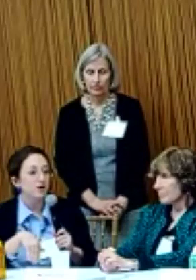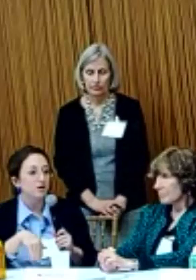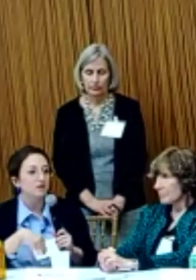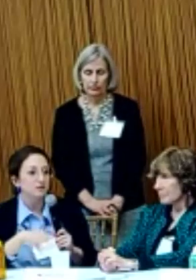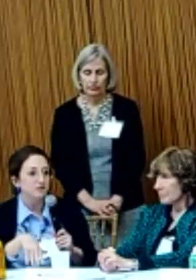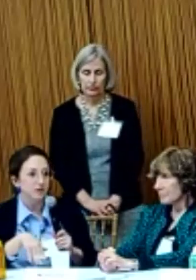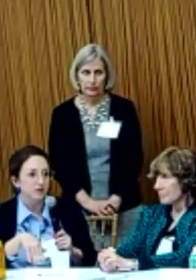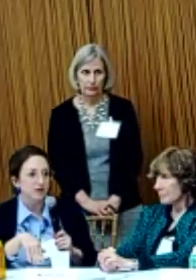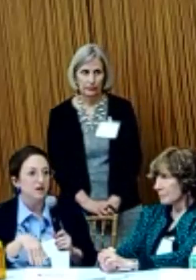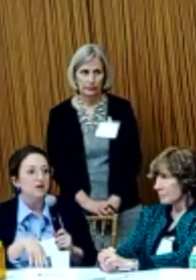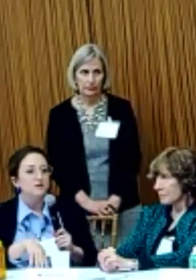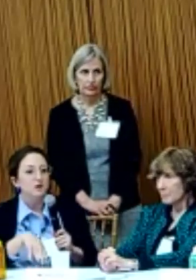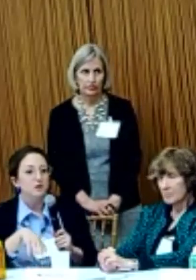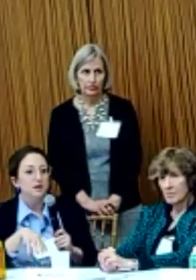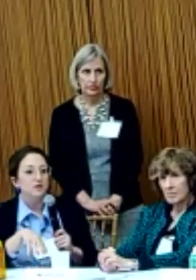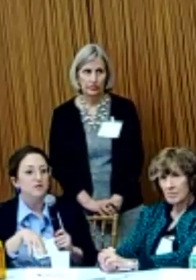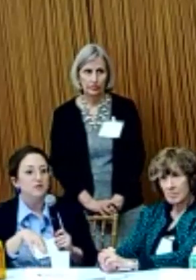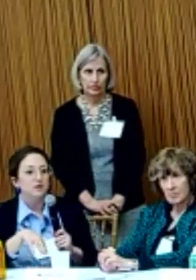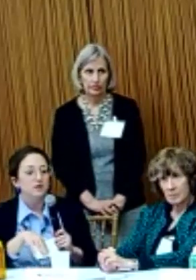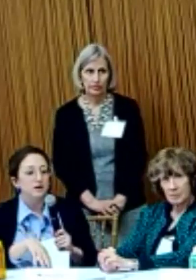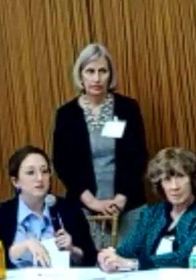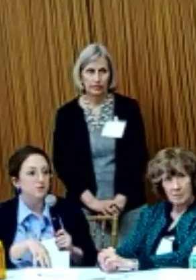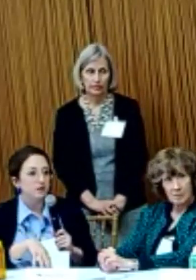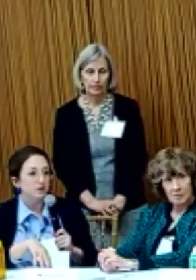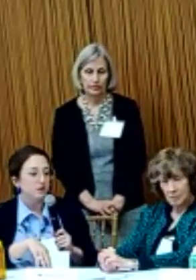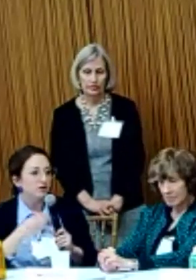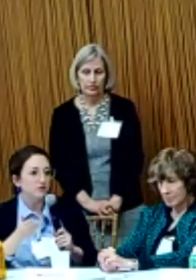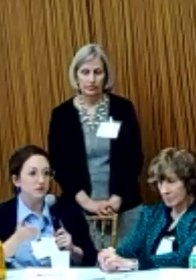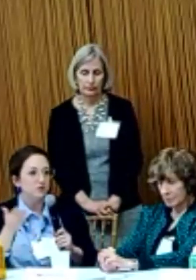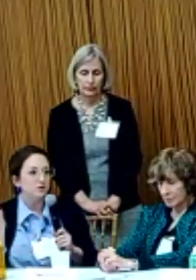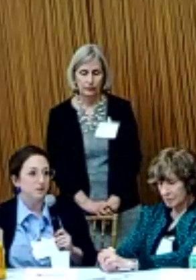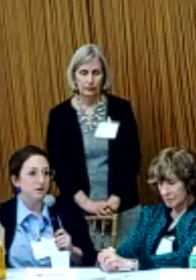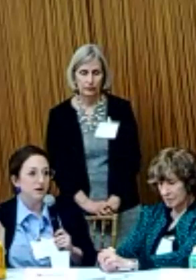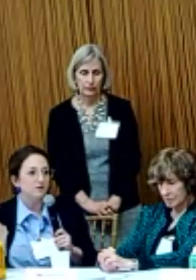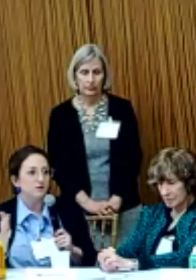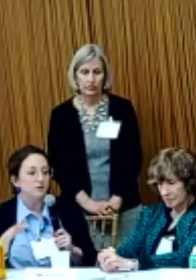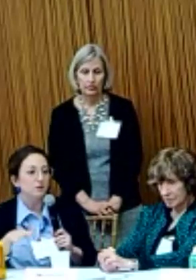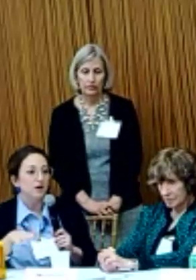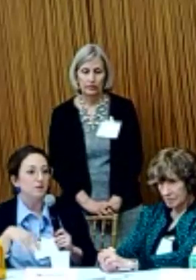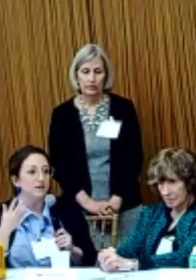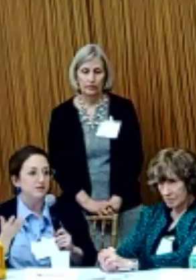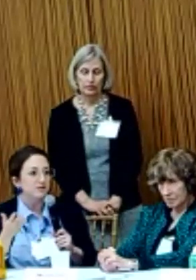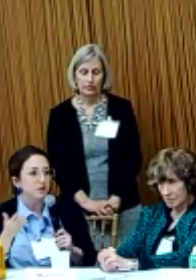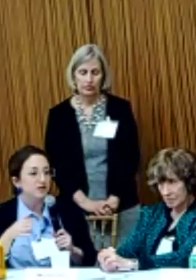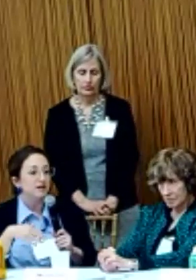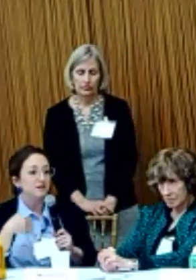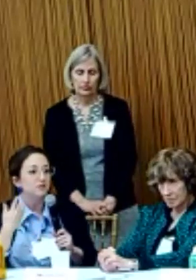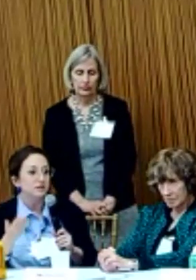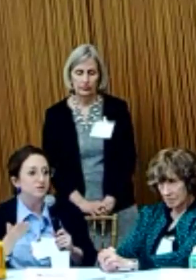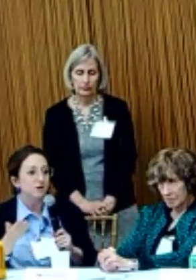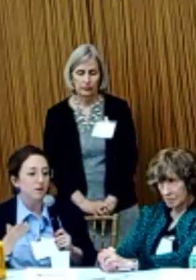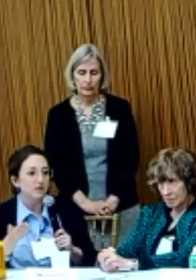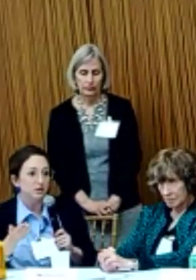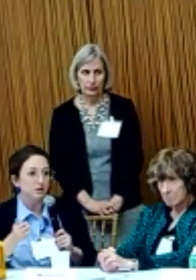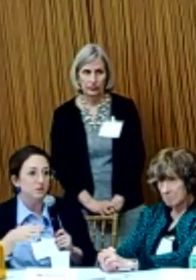under our law is disability so if there's someone in your building if it's you or someone else who um has a disability and needs a